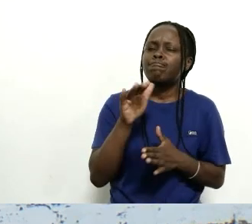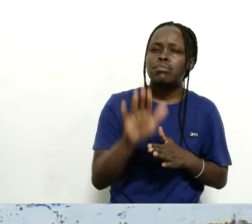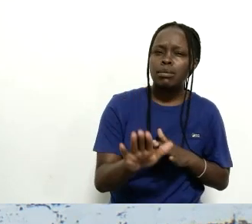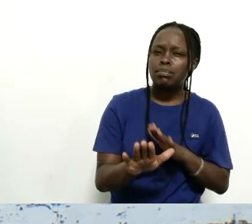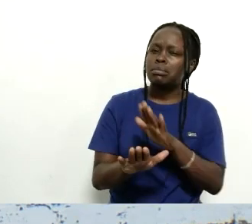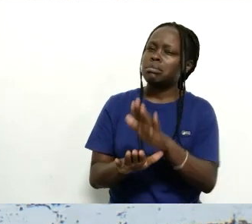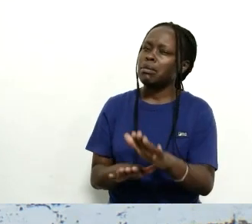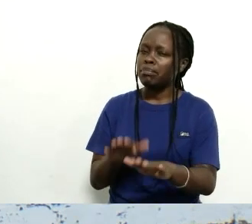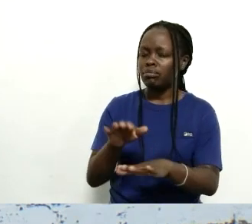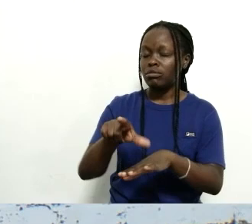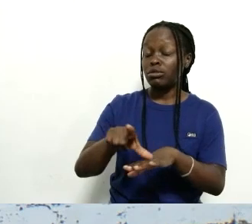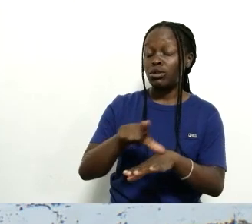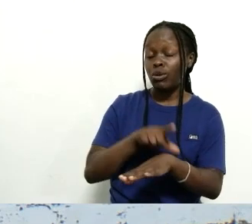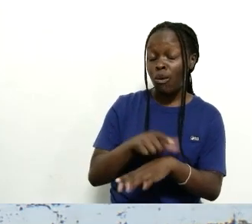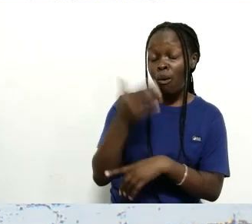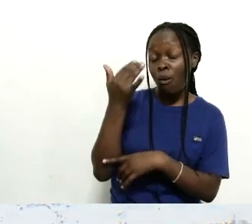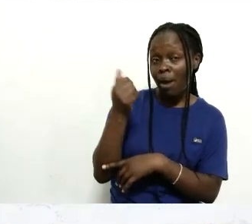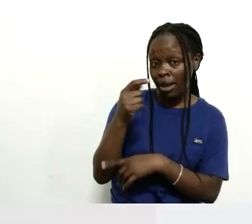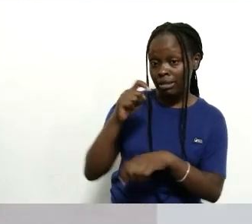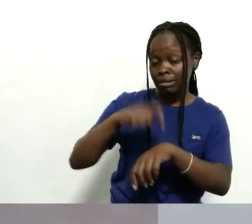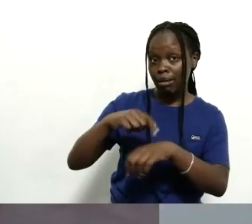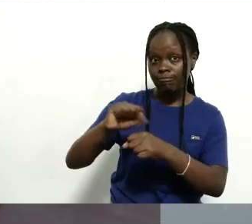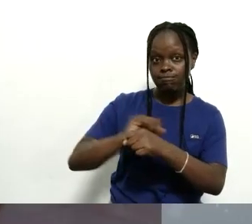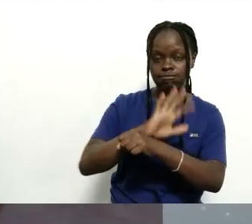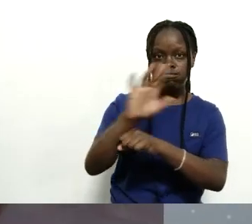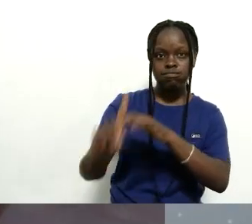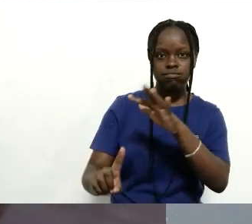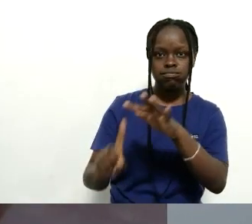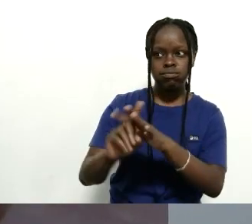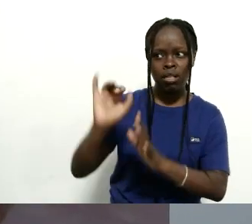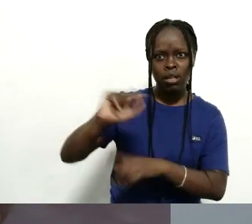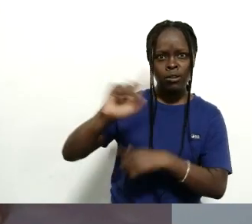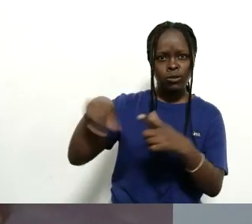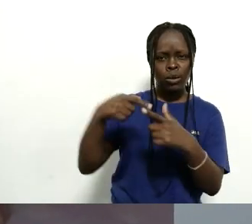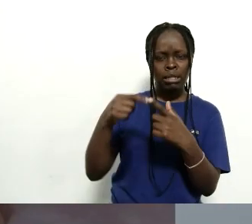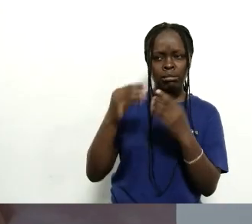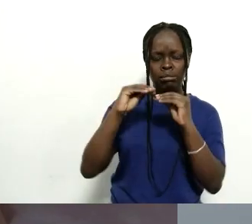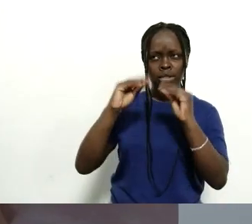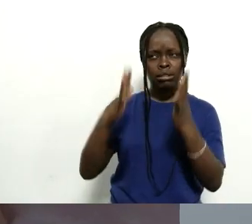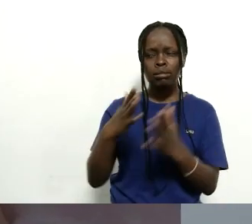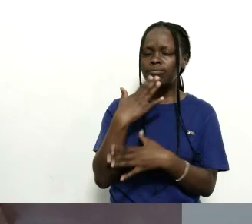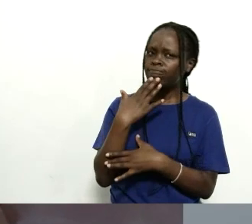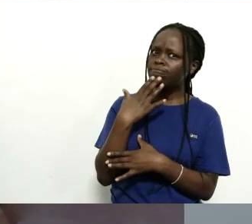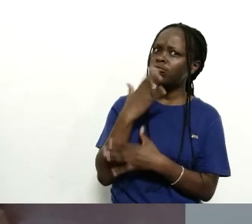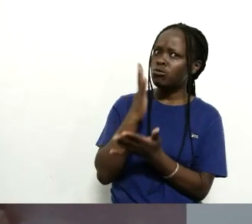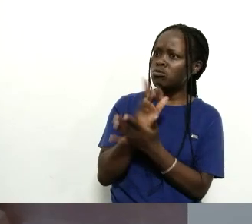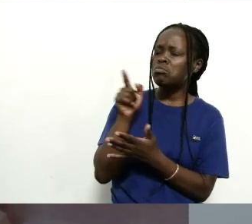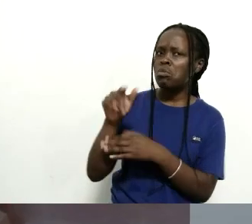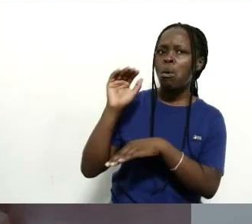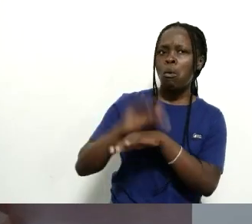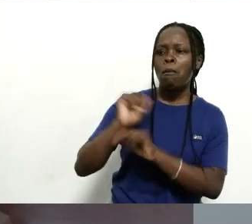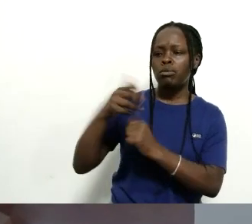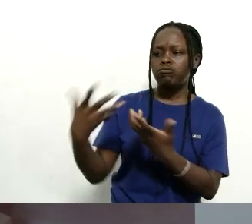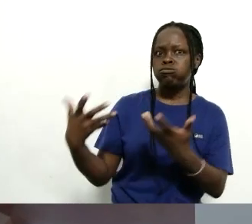up slowly, especially after the pandemic. That is when the teachers saw the importance of the